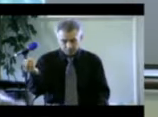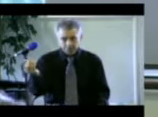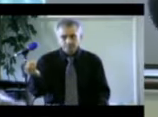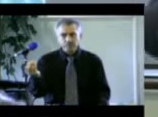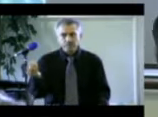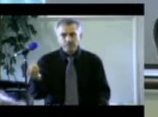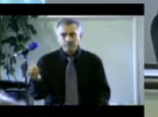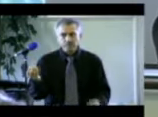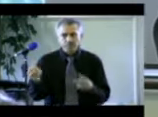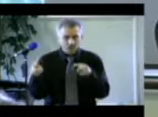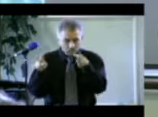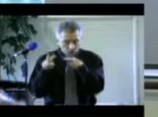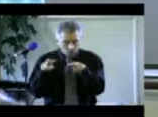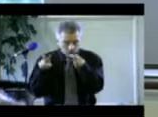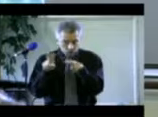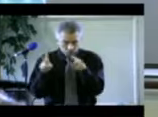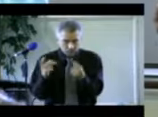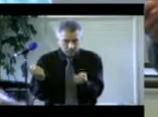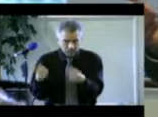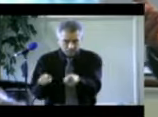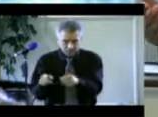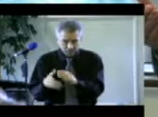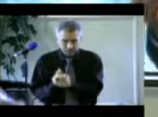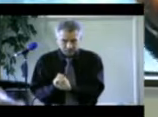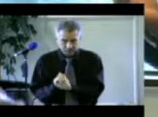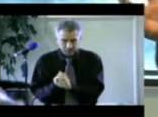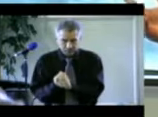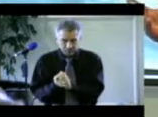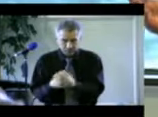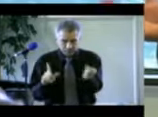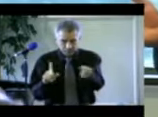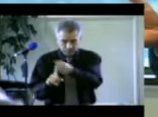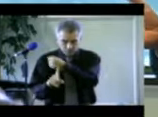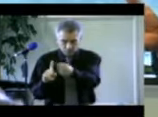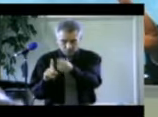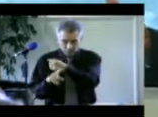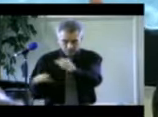and watches what's going on. The taskmasters abusing his